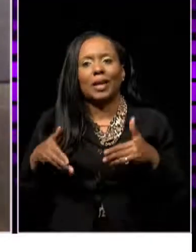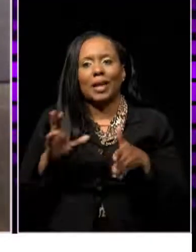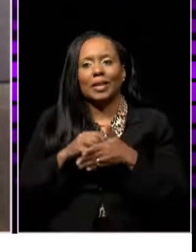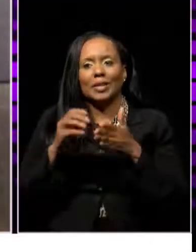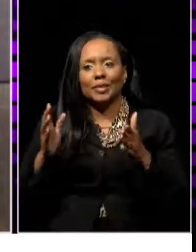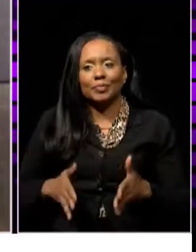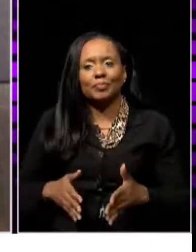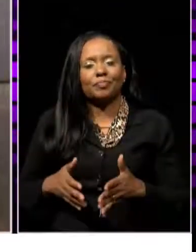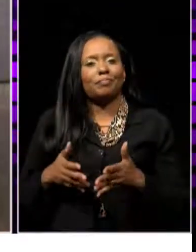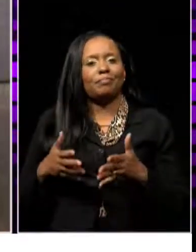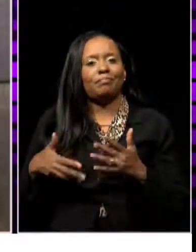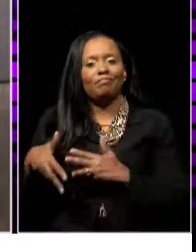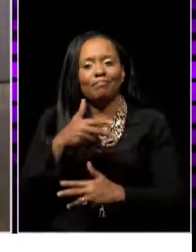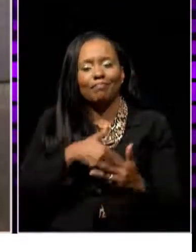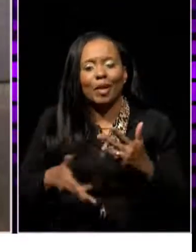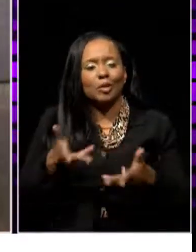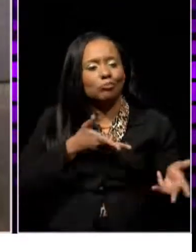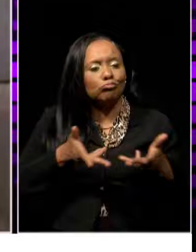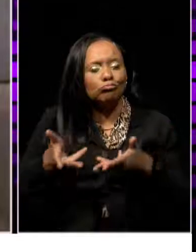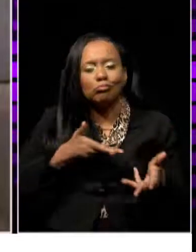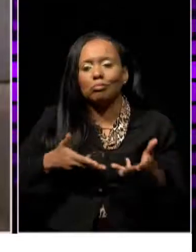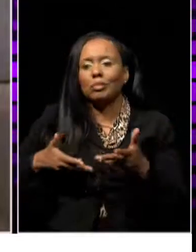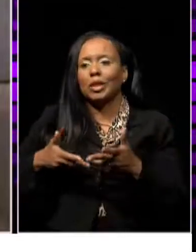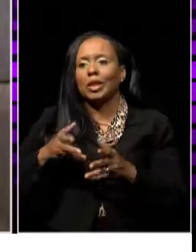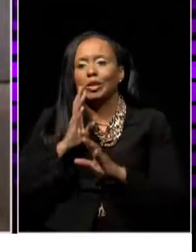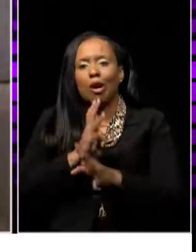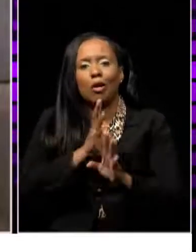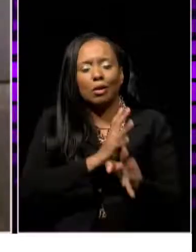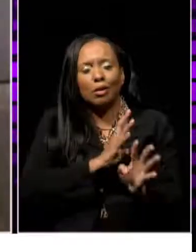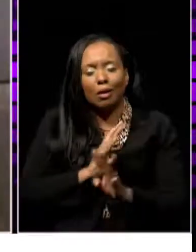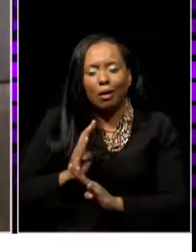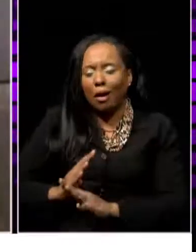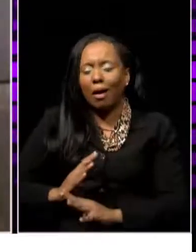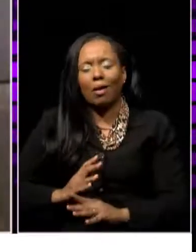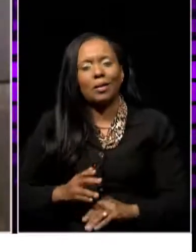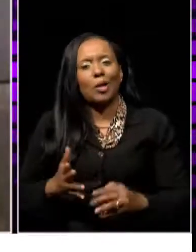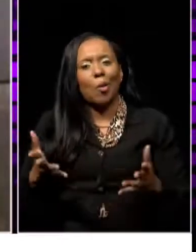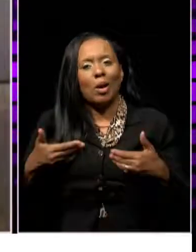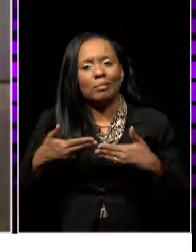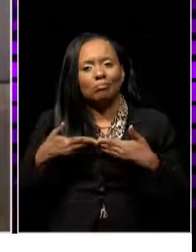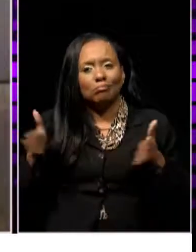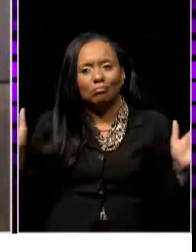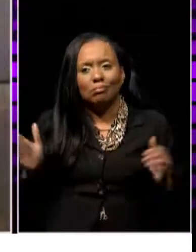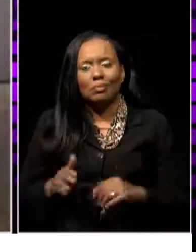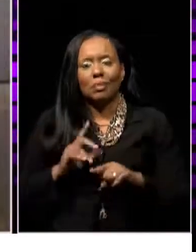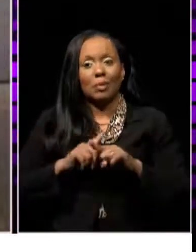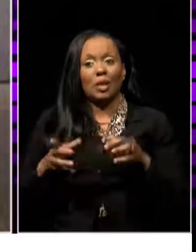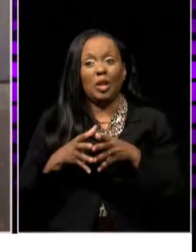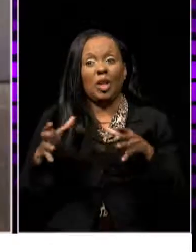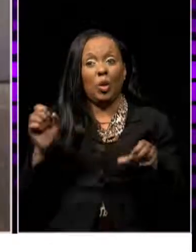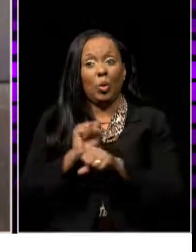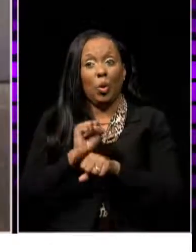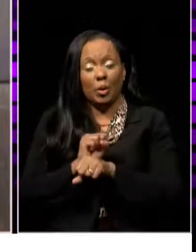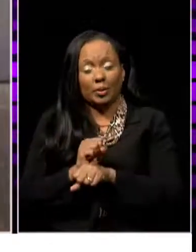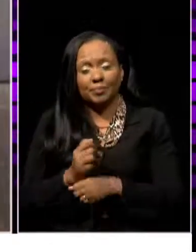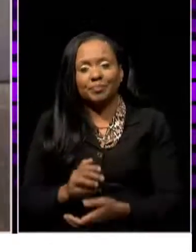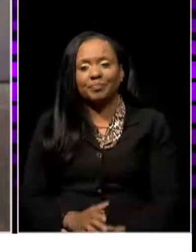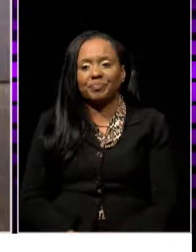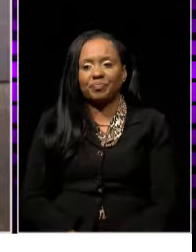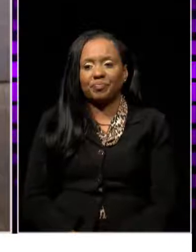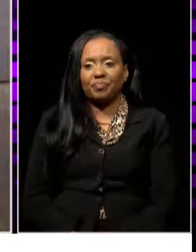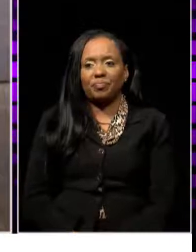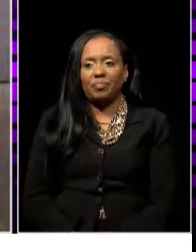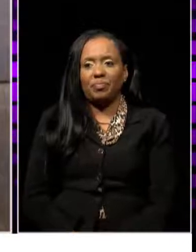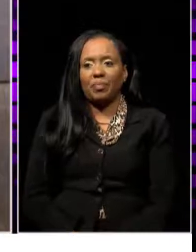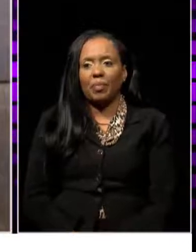so much this term. I think that the workload does not allow it. But this is how I get how the students still interact, and they